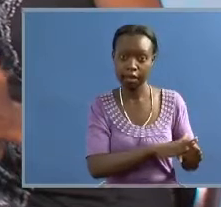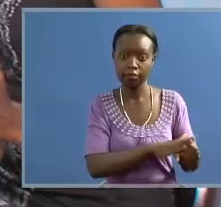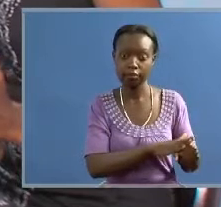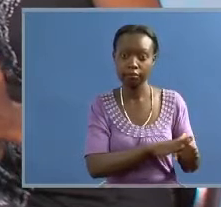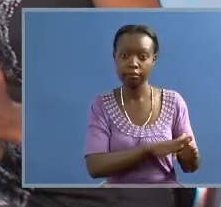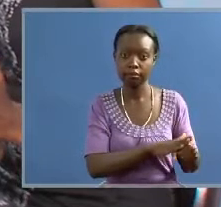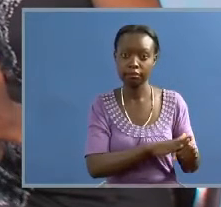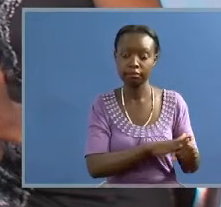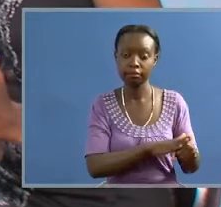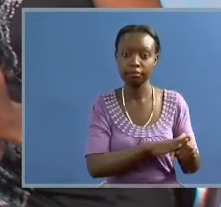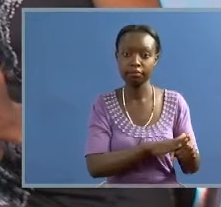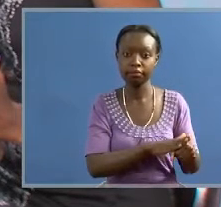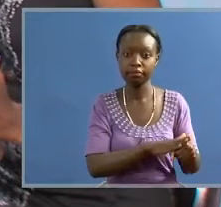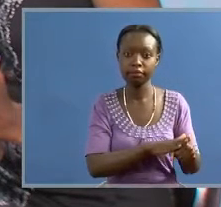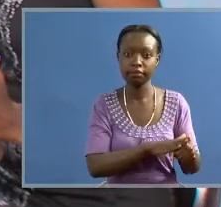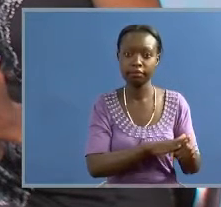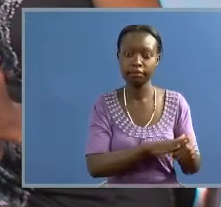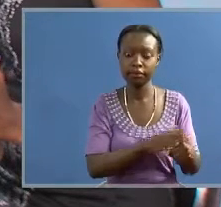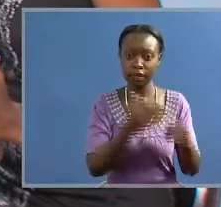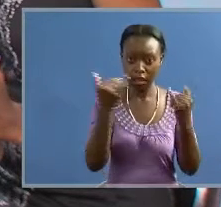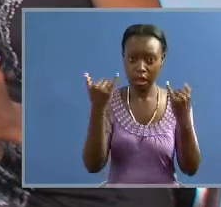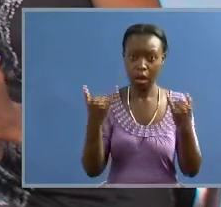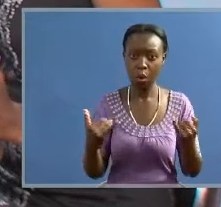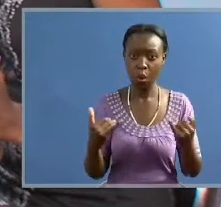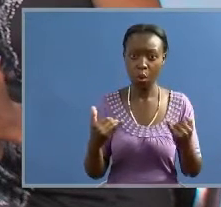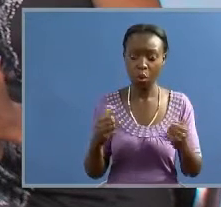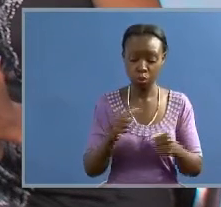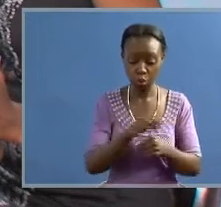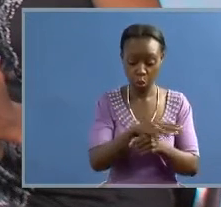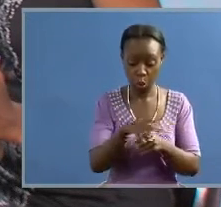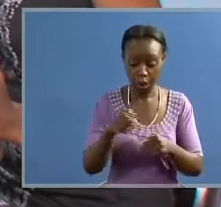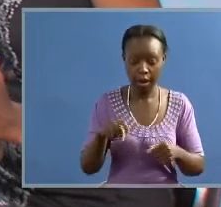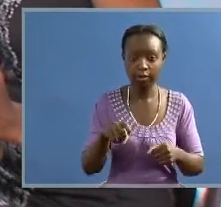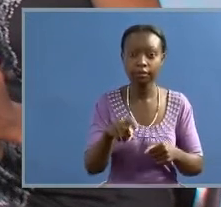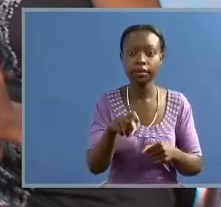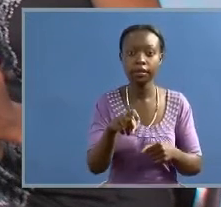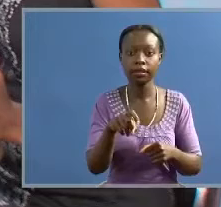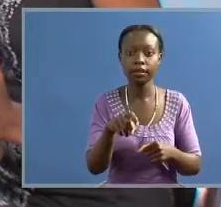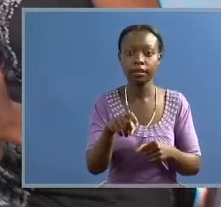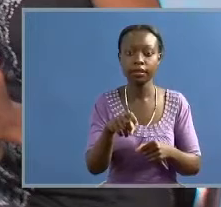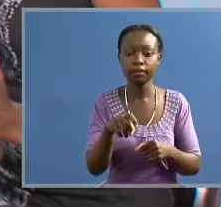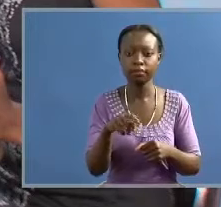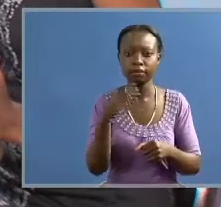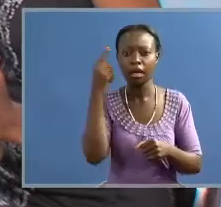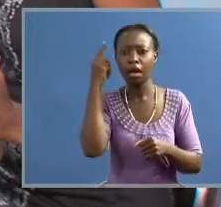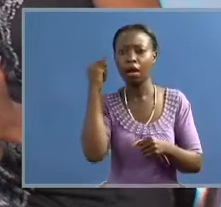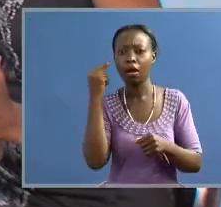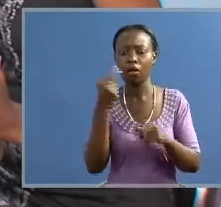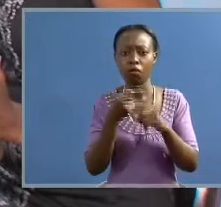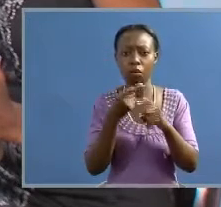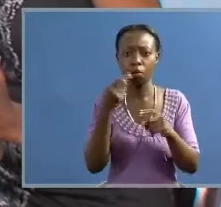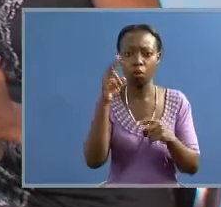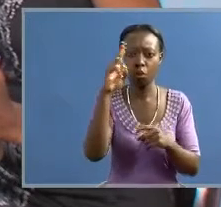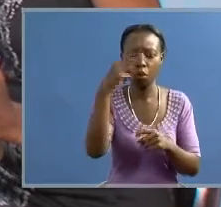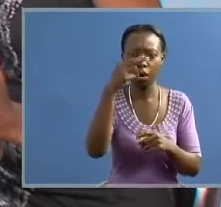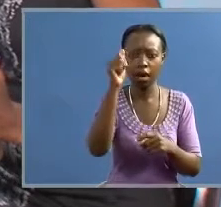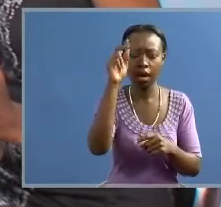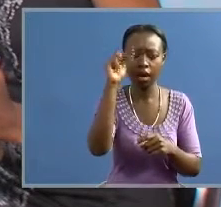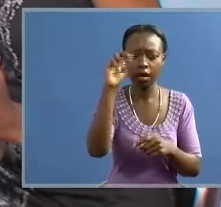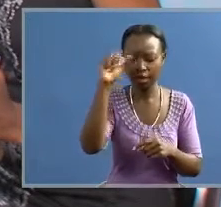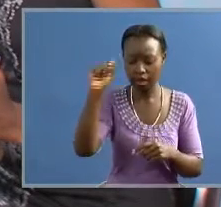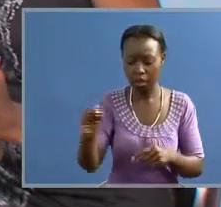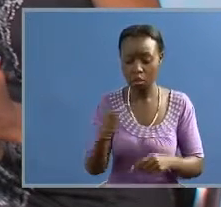the related issues. So this coronavirus actually originated in Wuhan in southern